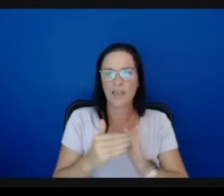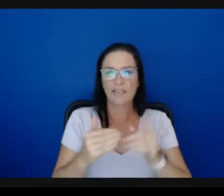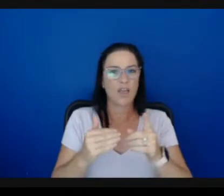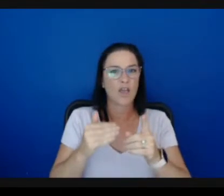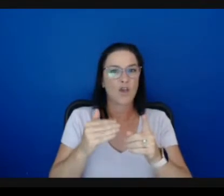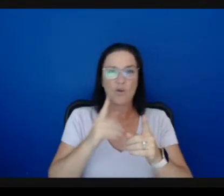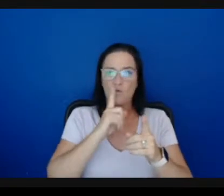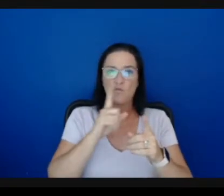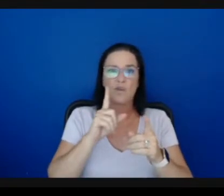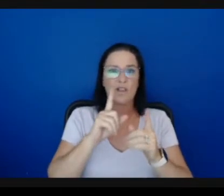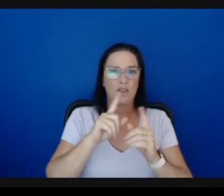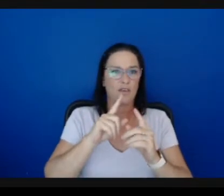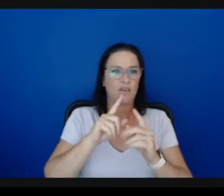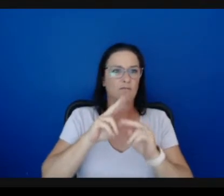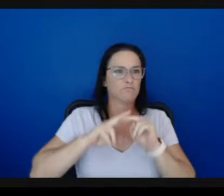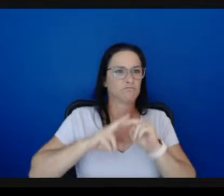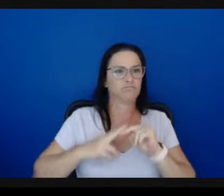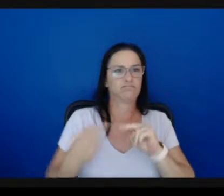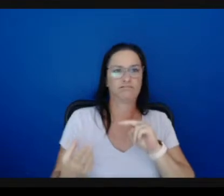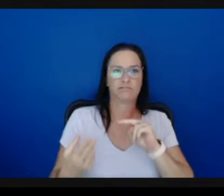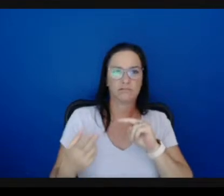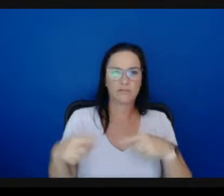has been over the last month here.